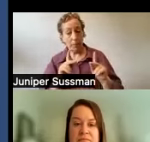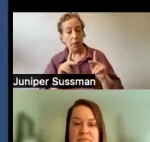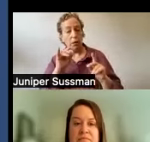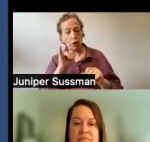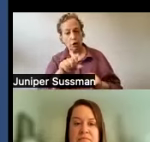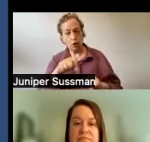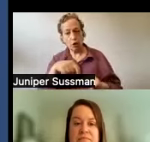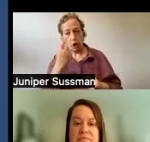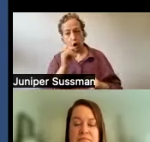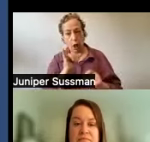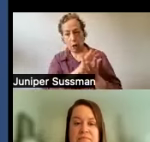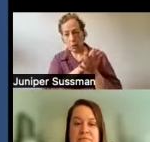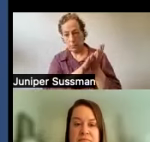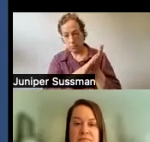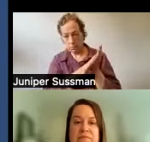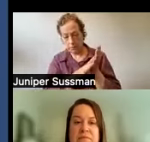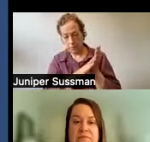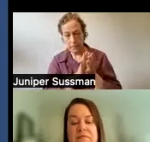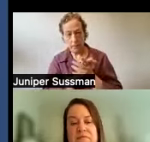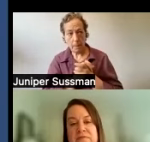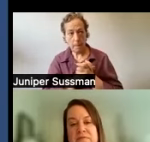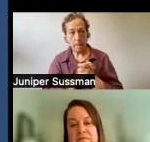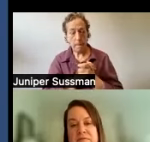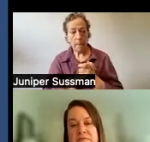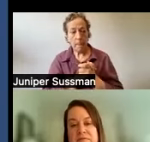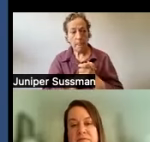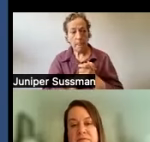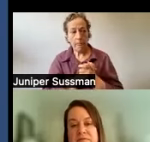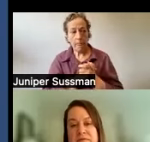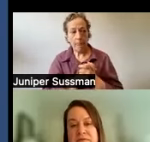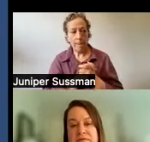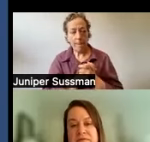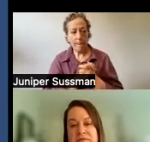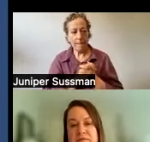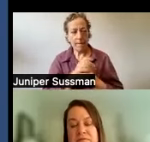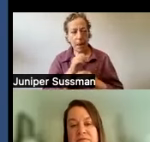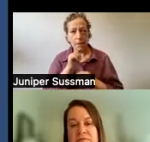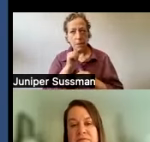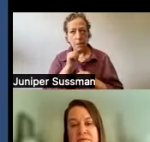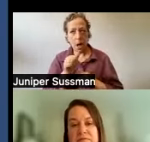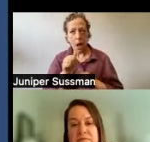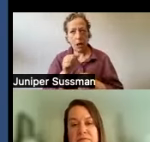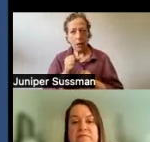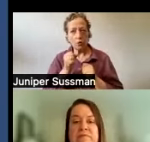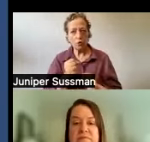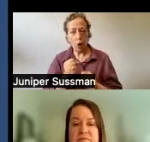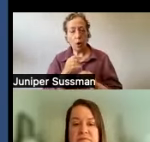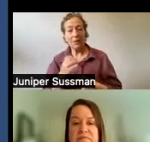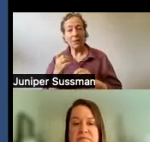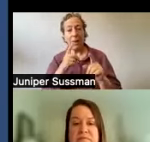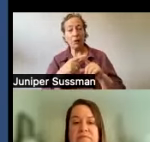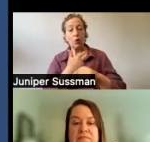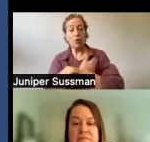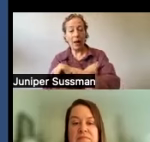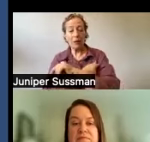So in that way, you know, it hasn't gone as well as I would have hoped with respect to vaccination requirements and masking and that type